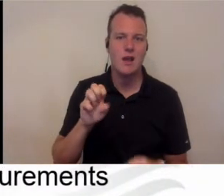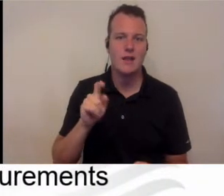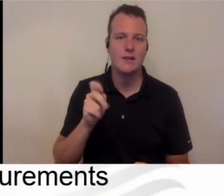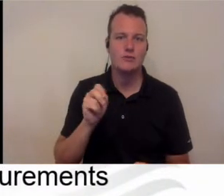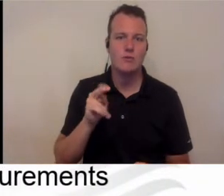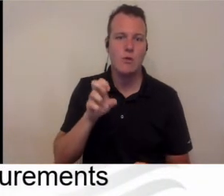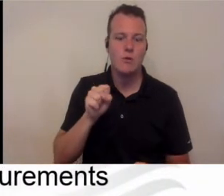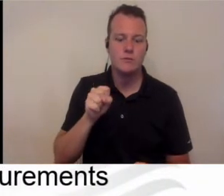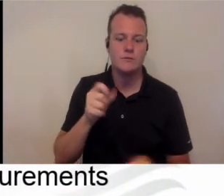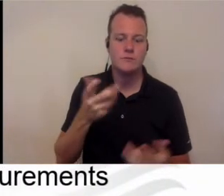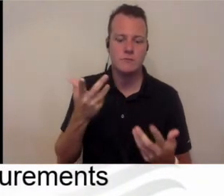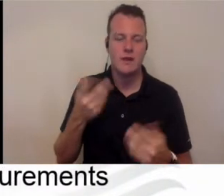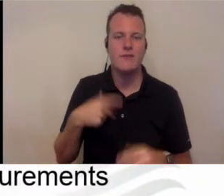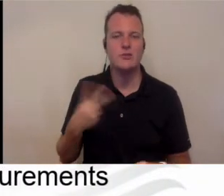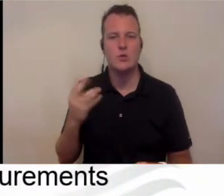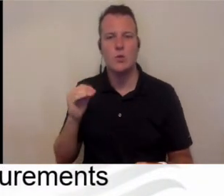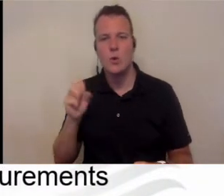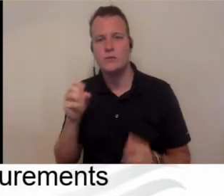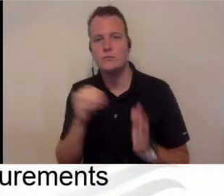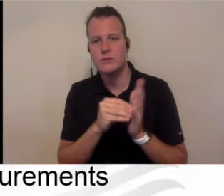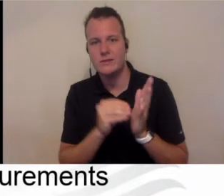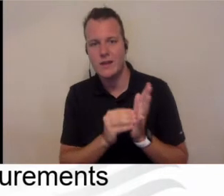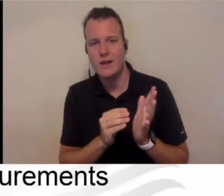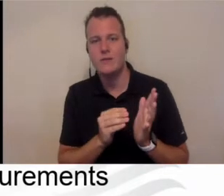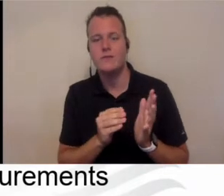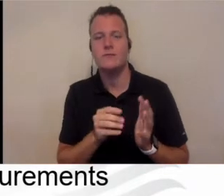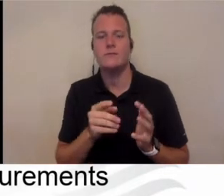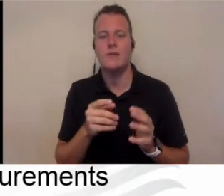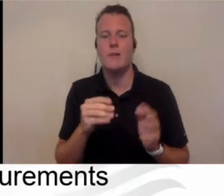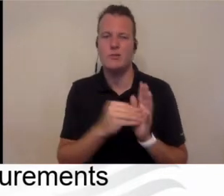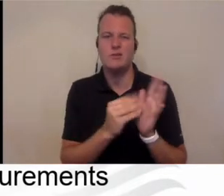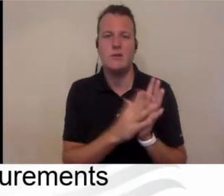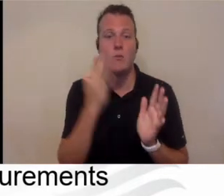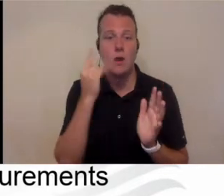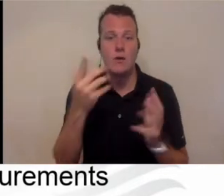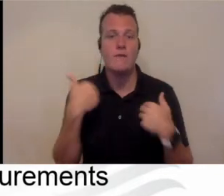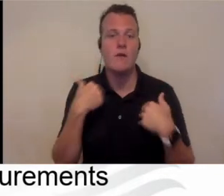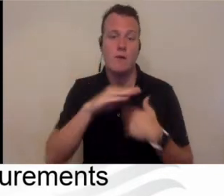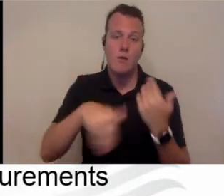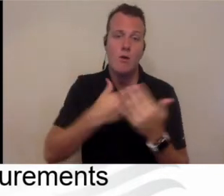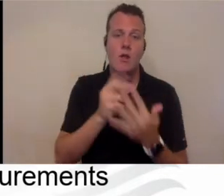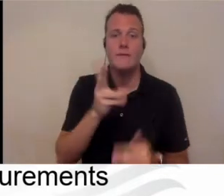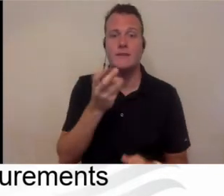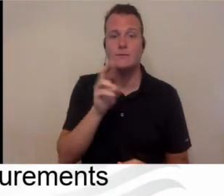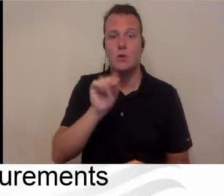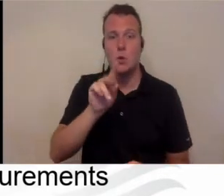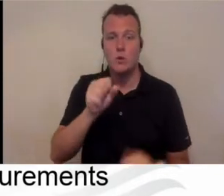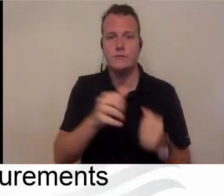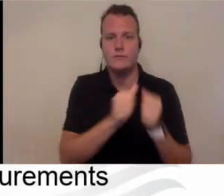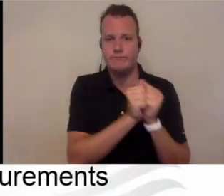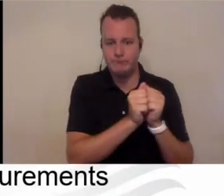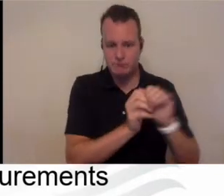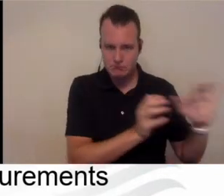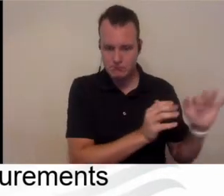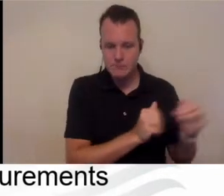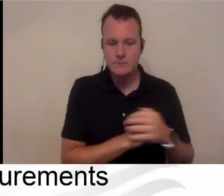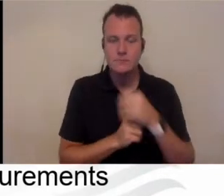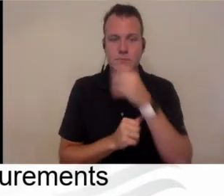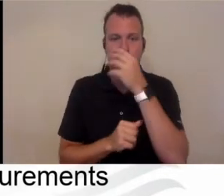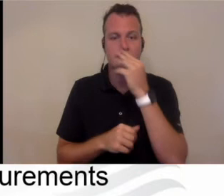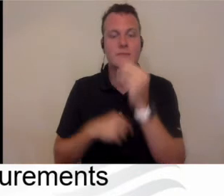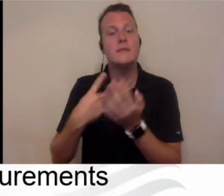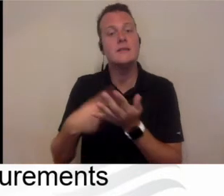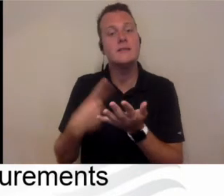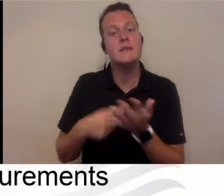2 codes. I just put them in there so you would have all the vestibular codes together. We talked about some of these, and I want to